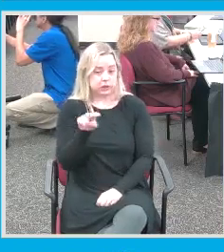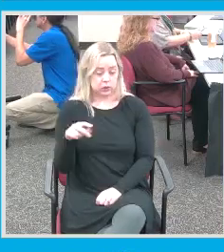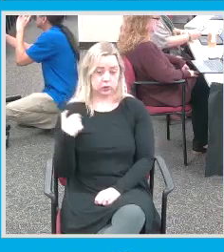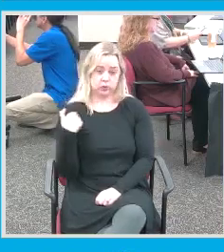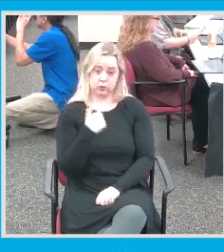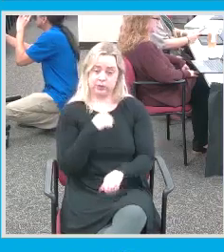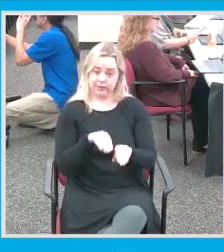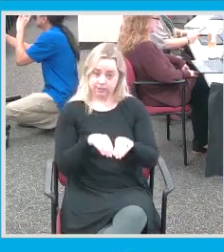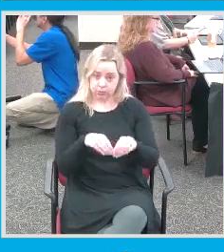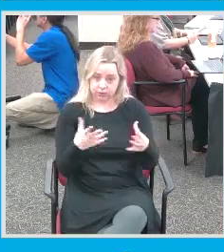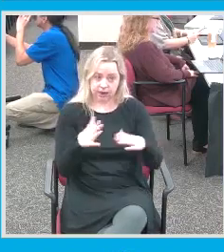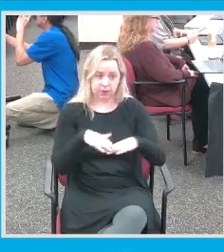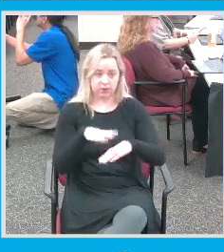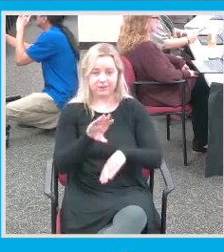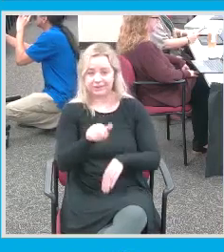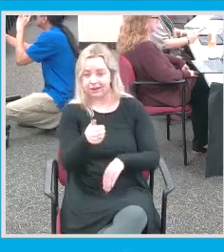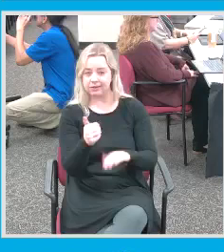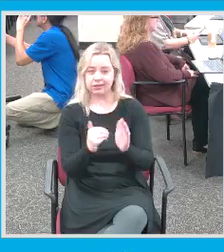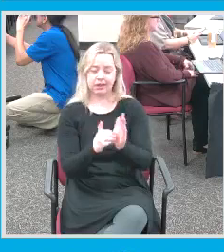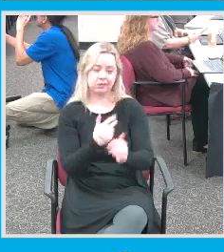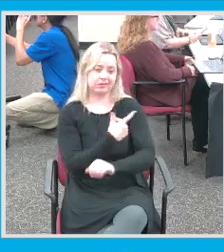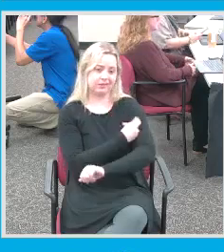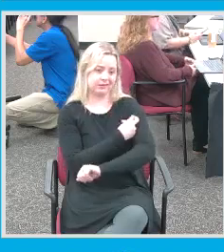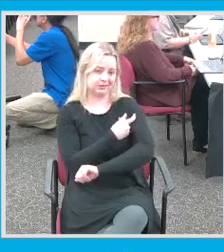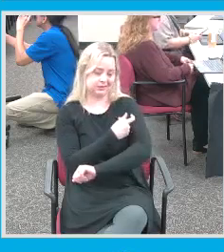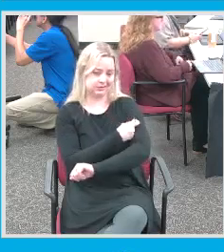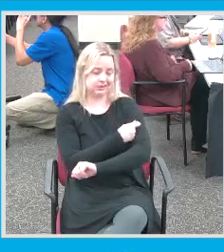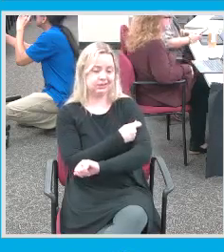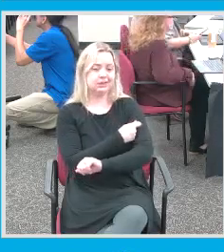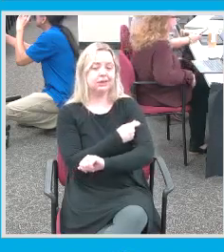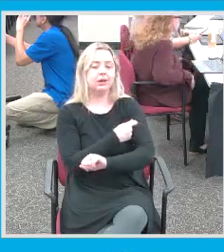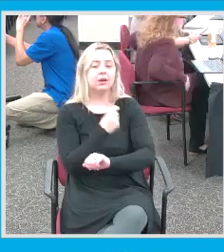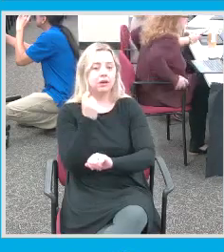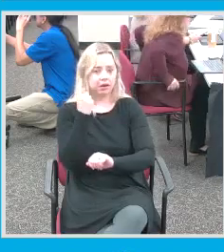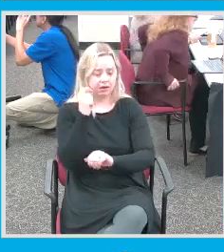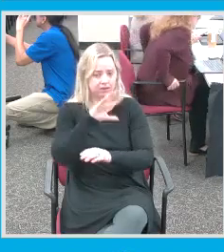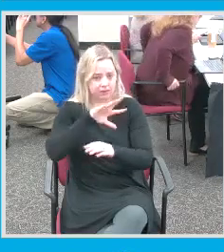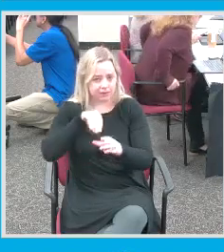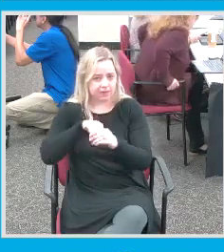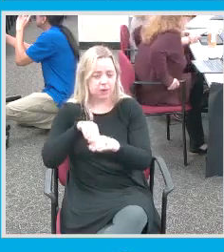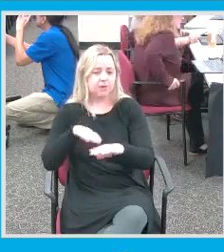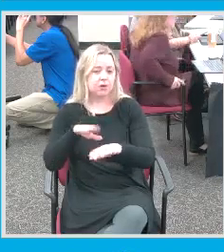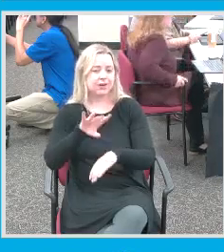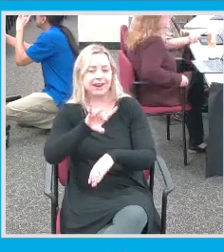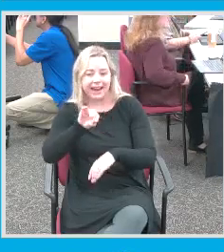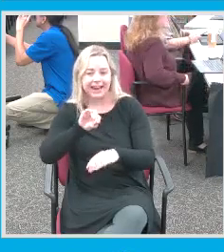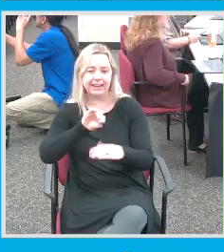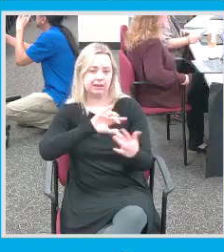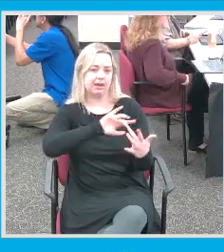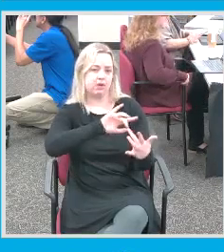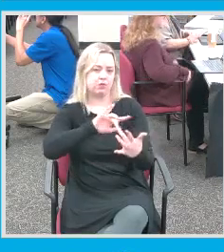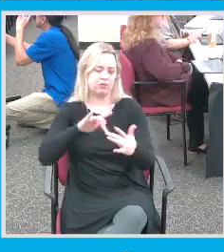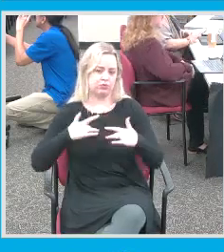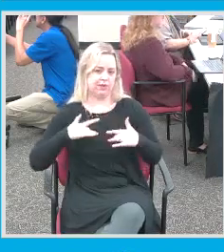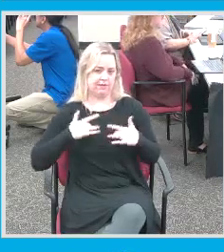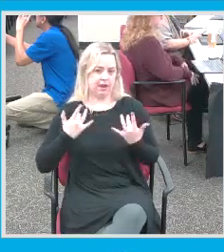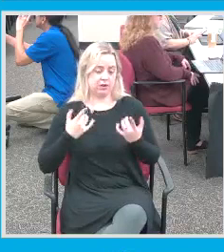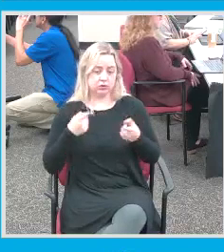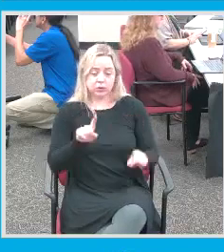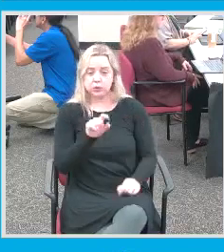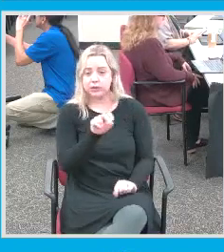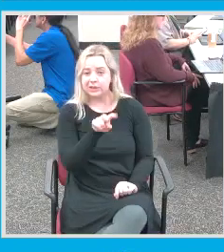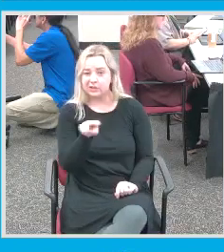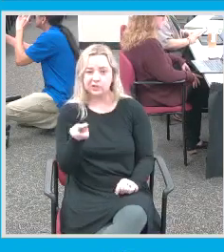administered over 10,000 vaccines and participated in over 80 outreach events. And during 2022, we were still working through some